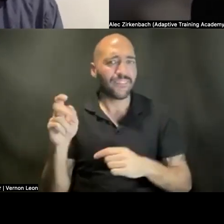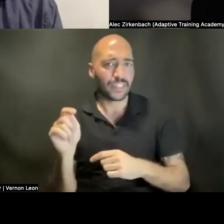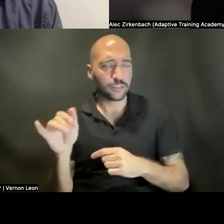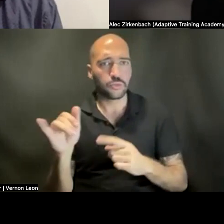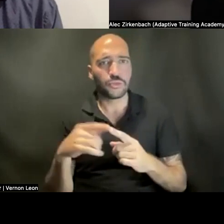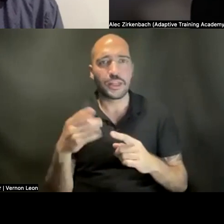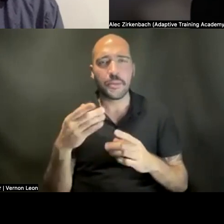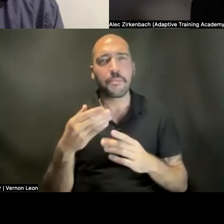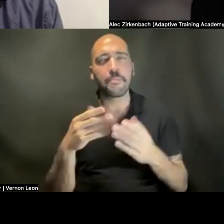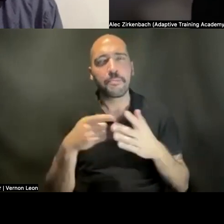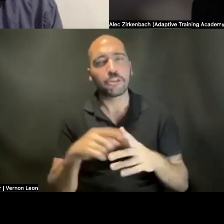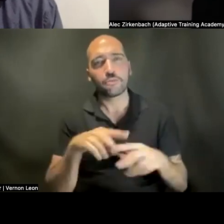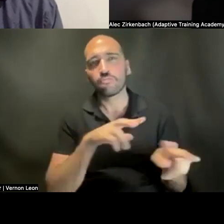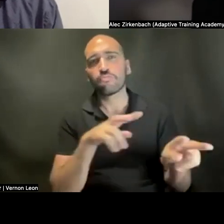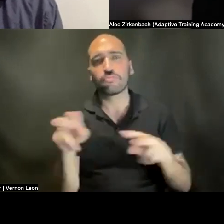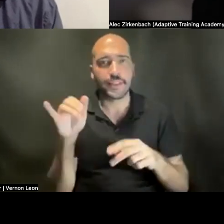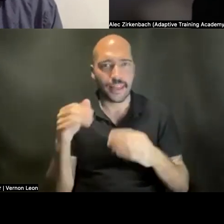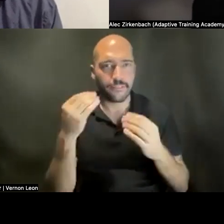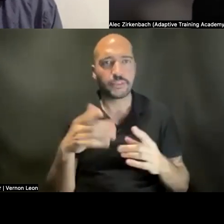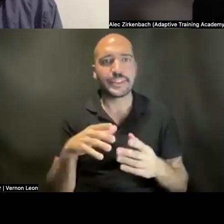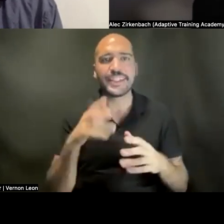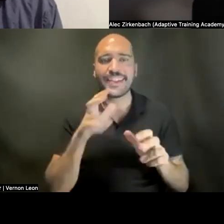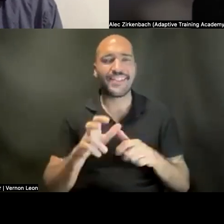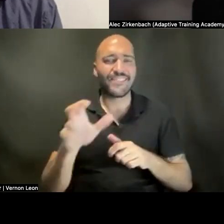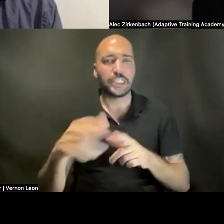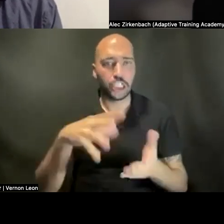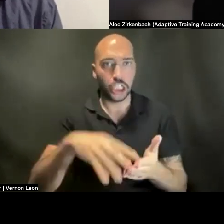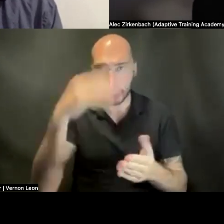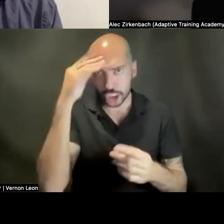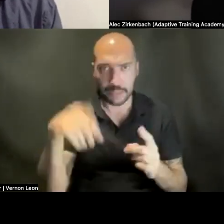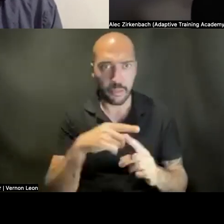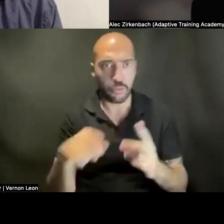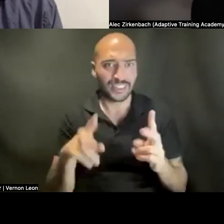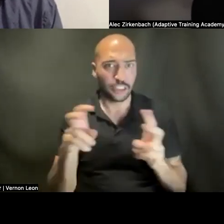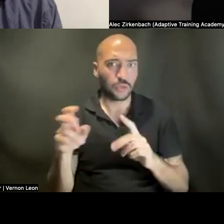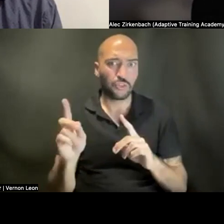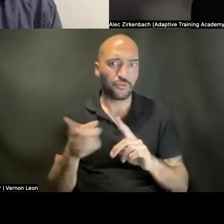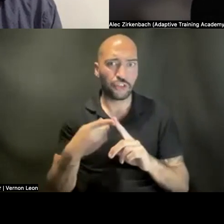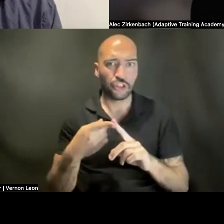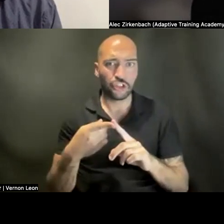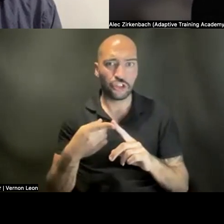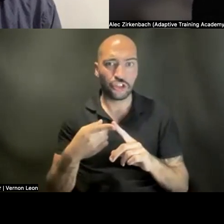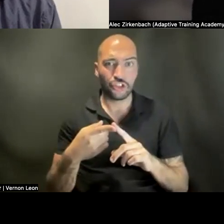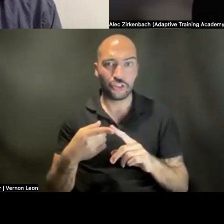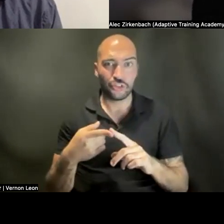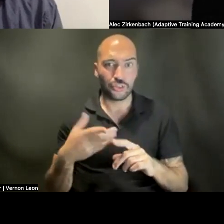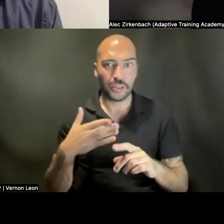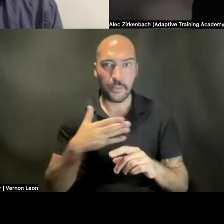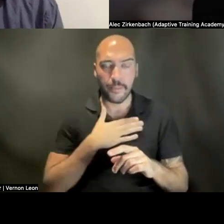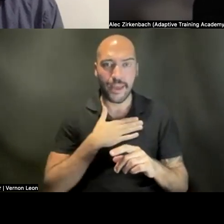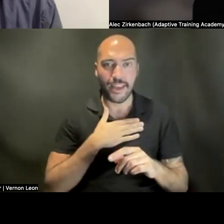content. Invest in learning about these issues first and foremost. My